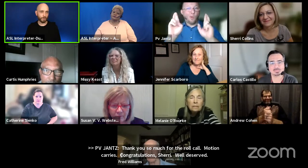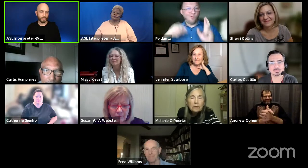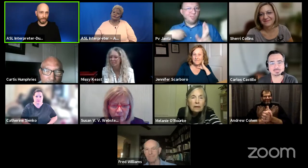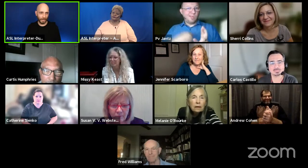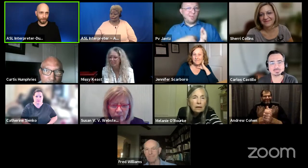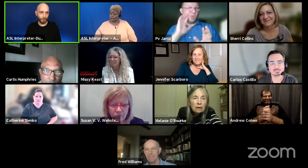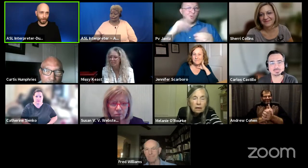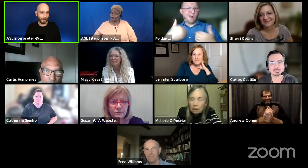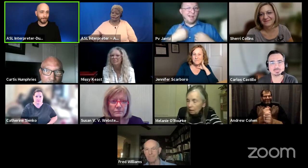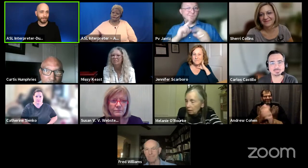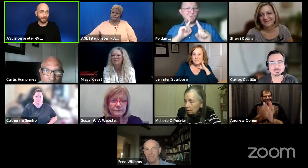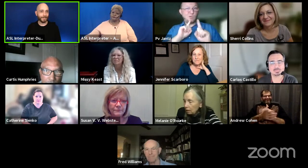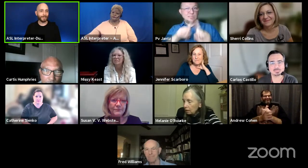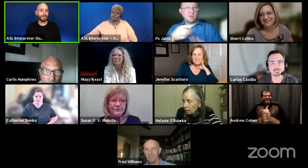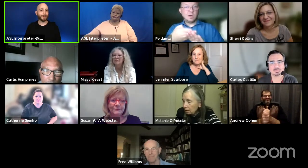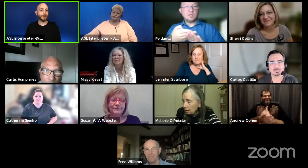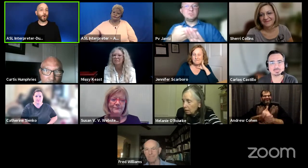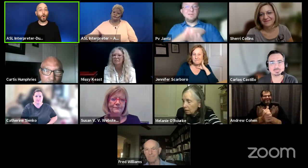sent over to ADOA.